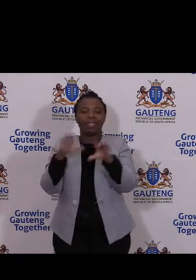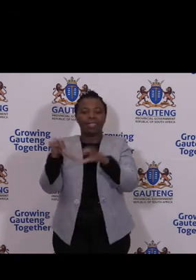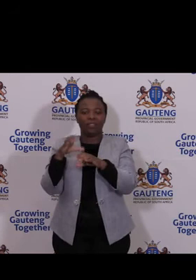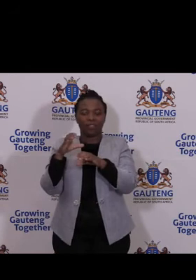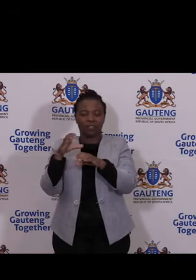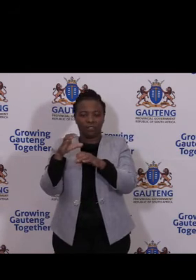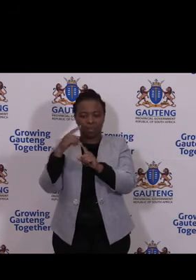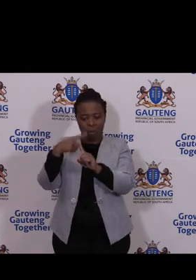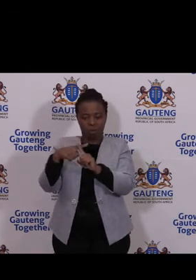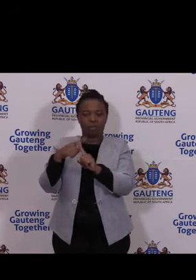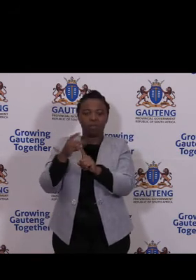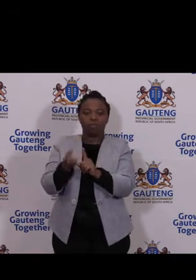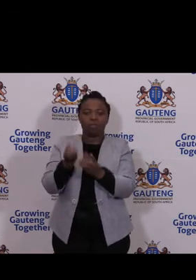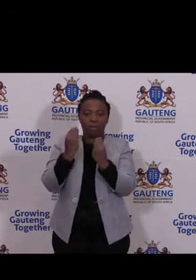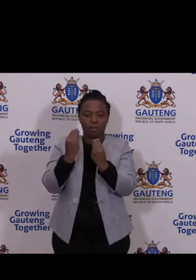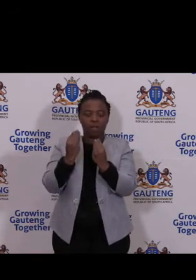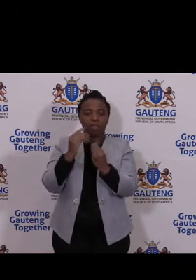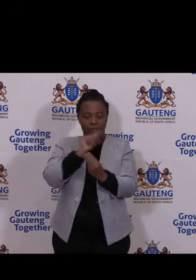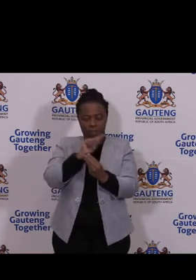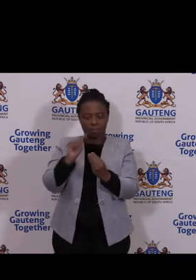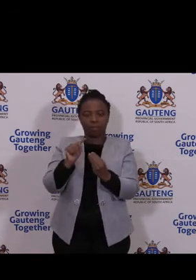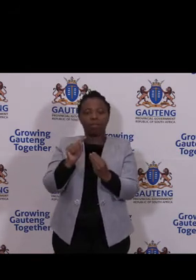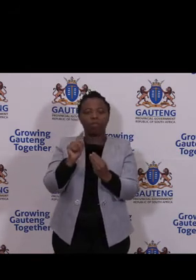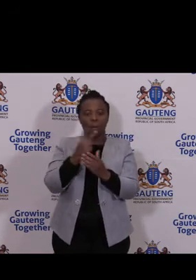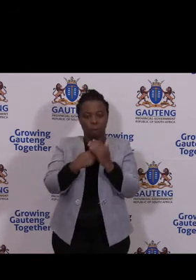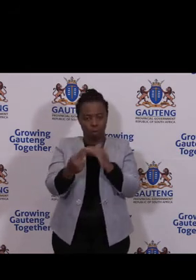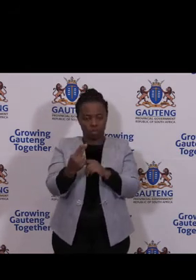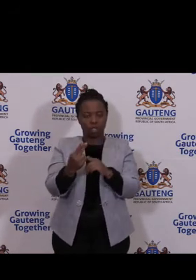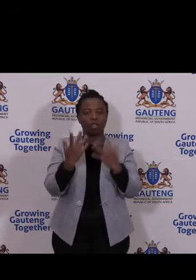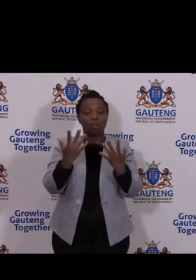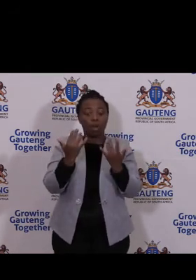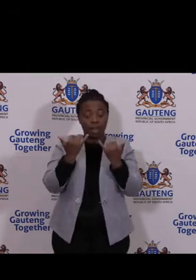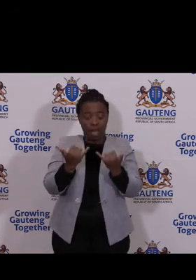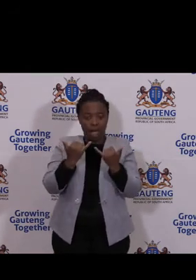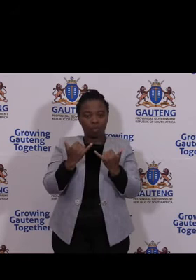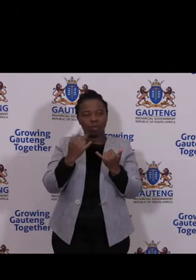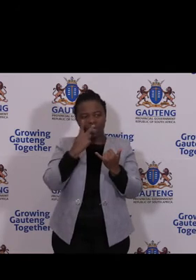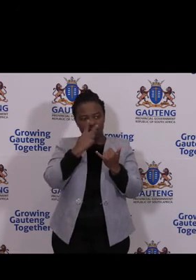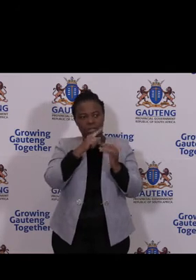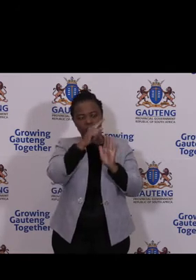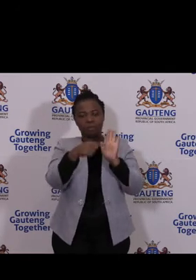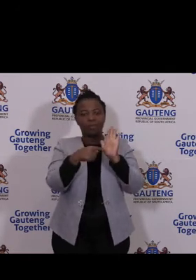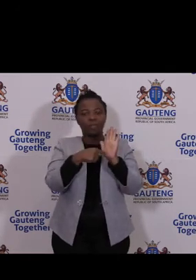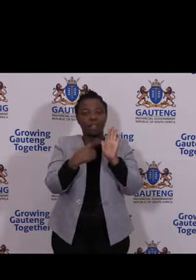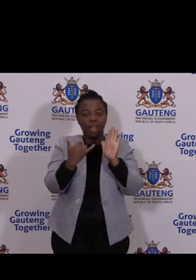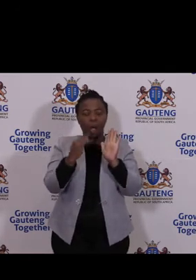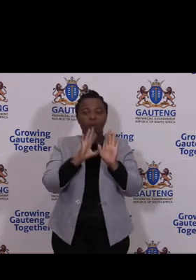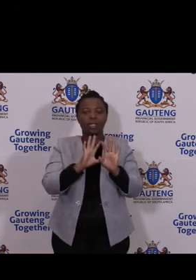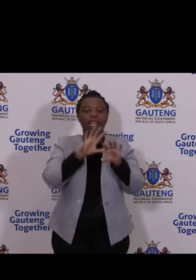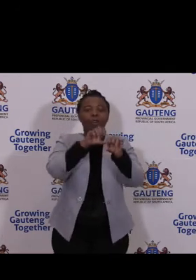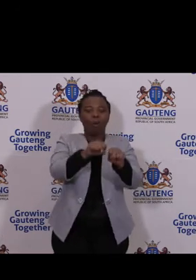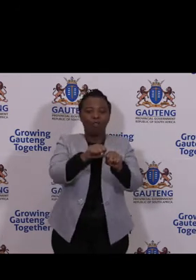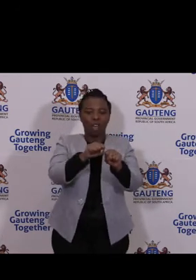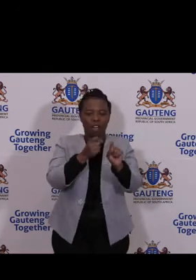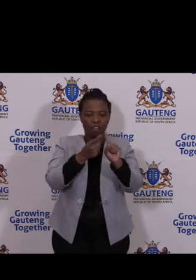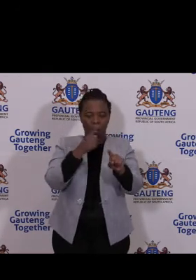is one thing that the position what we are actually taking over from Western Cape. The initial modeling